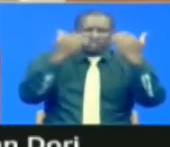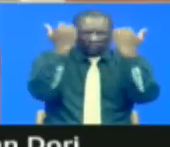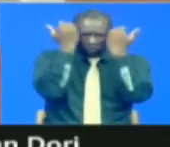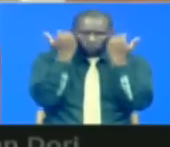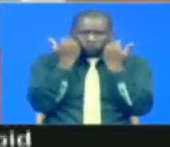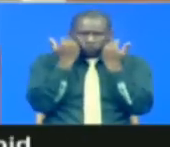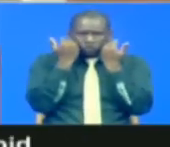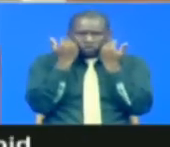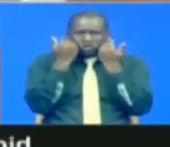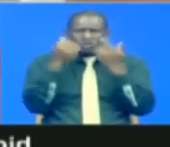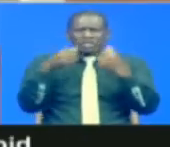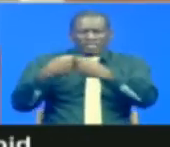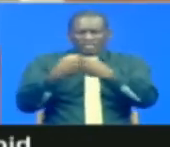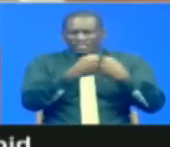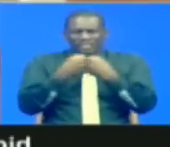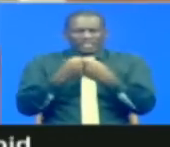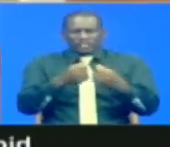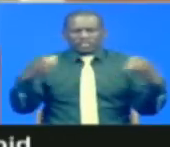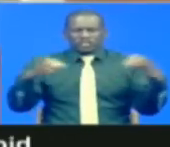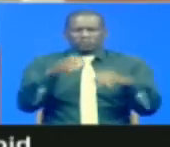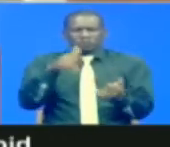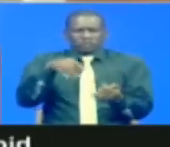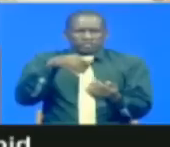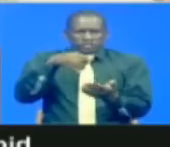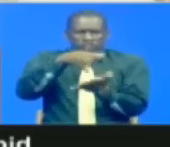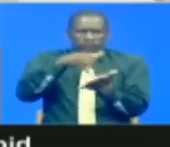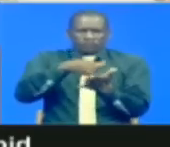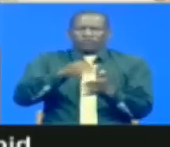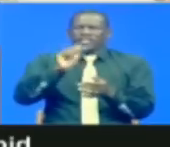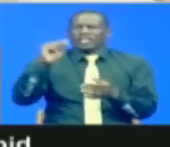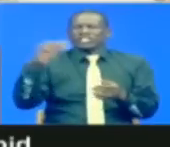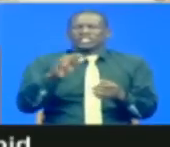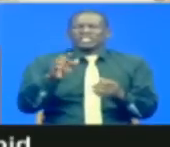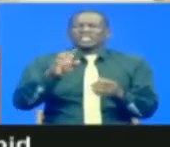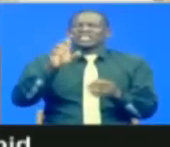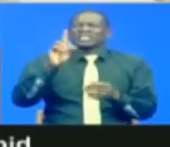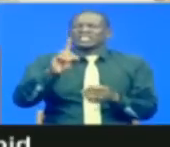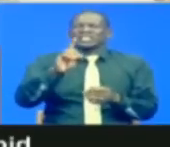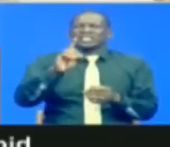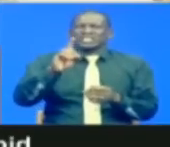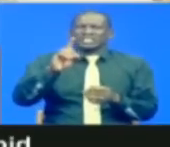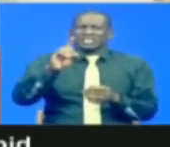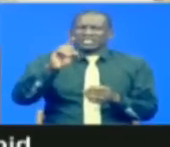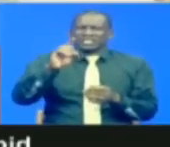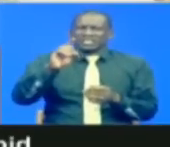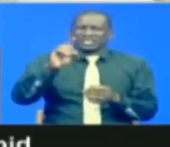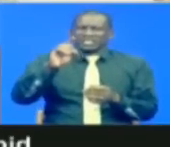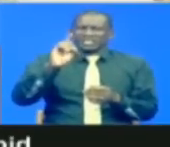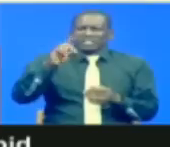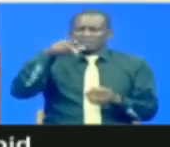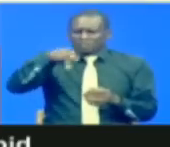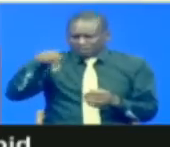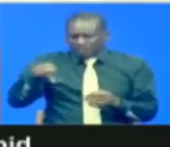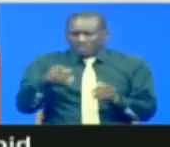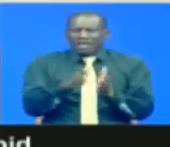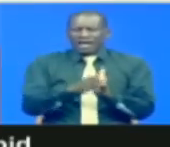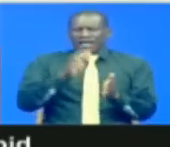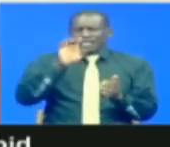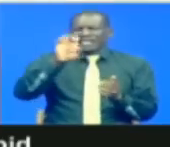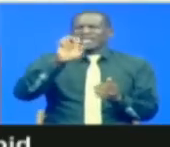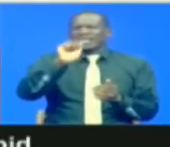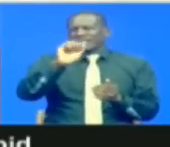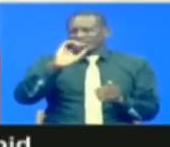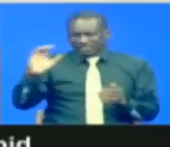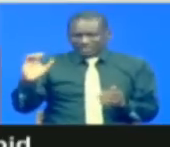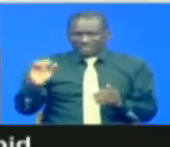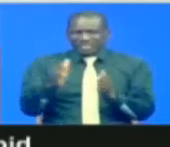But even with the challenges, the team, which comprises the AG, the Directorate of Criminal Investigations, the Ethic and Anti-Corruption Commission,